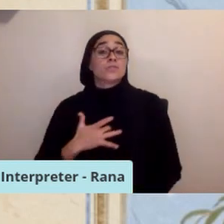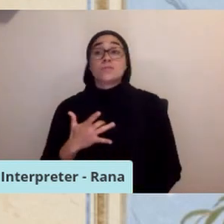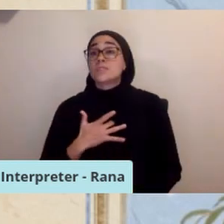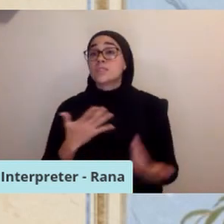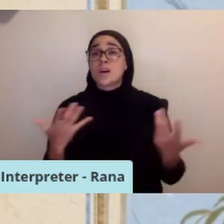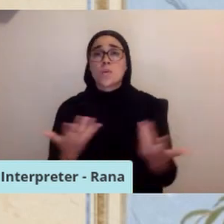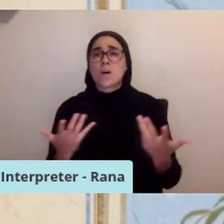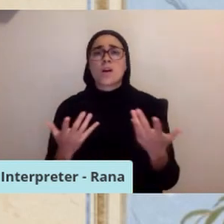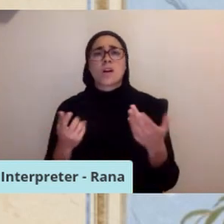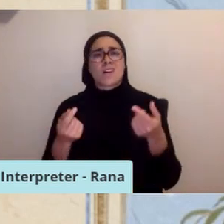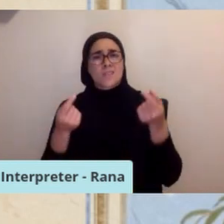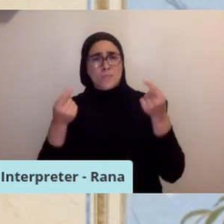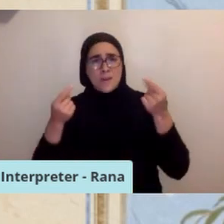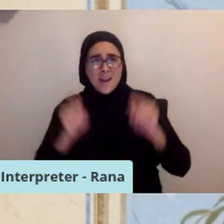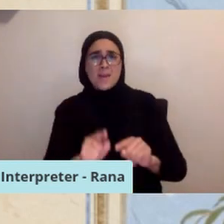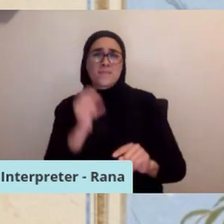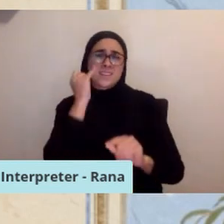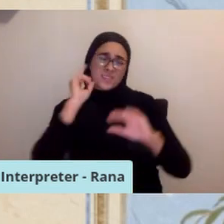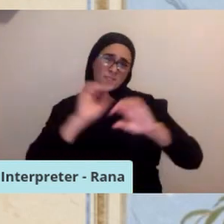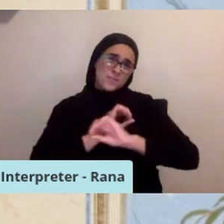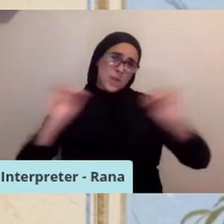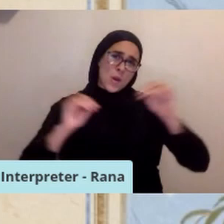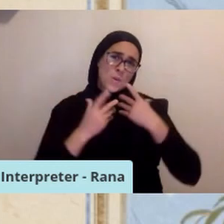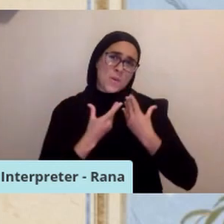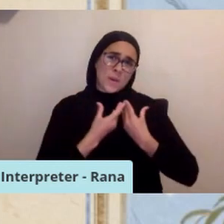when it doesn't happen.